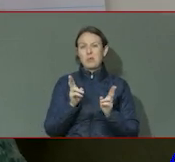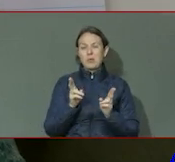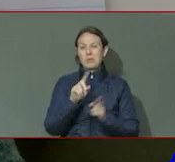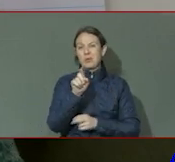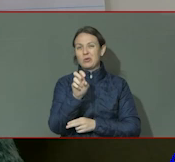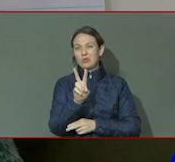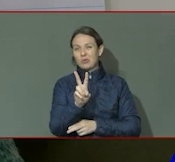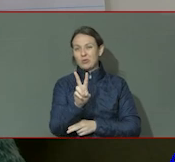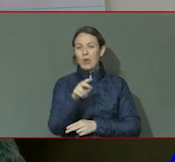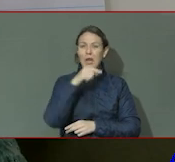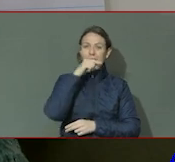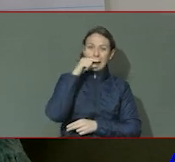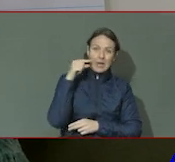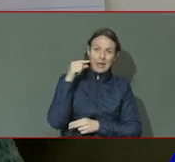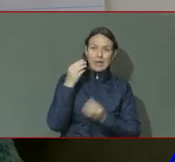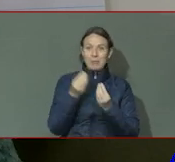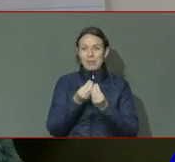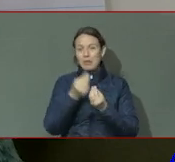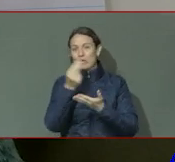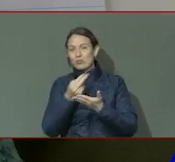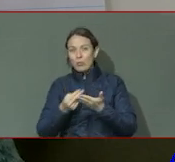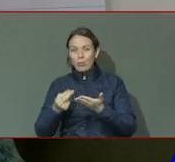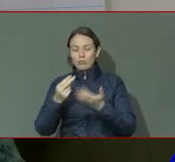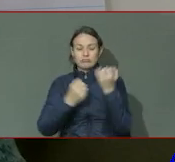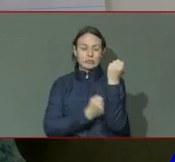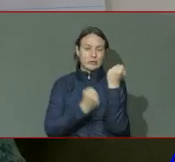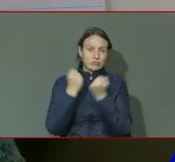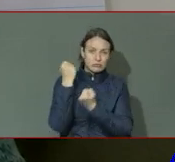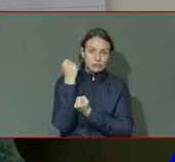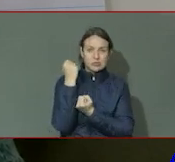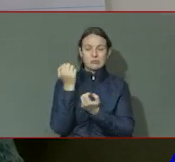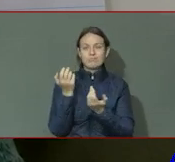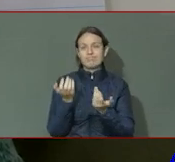is naming the compounds, draw the structures. That